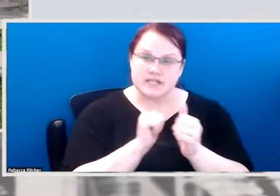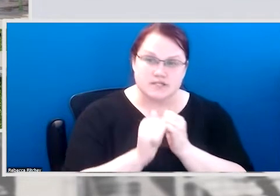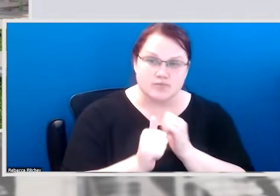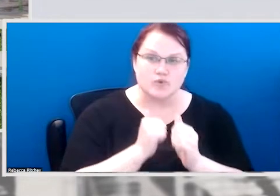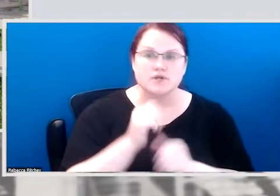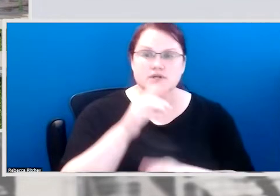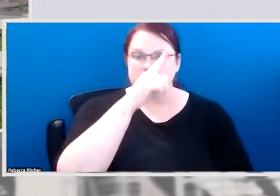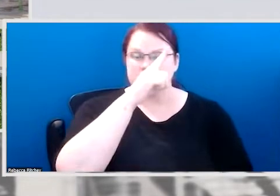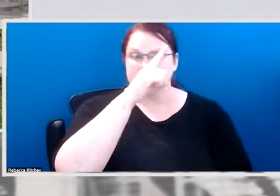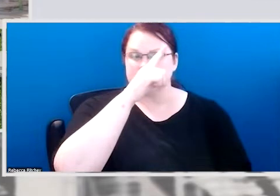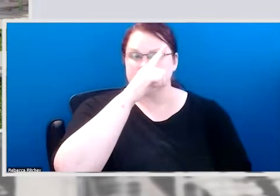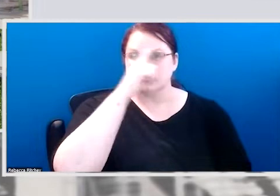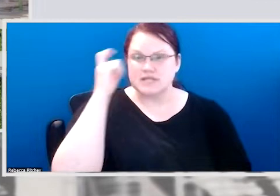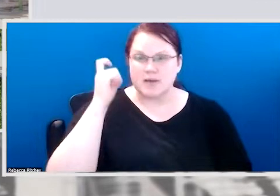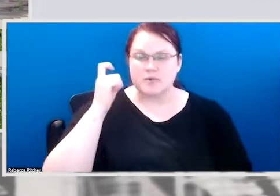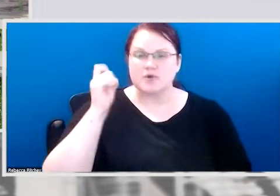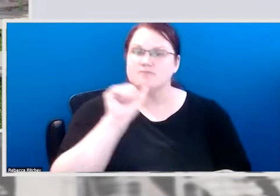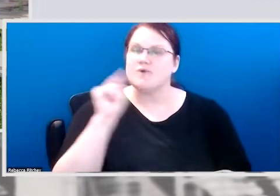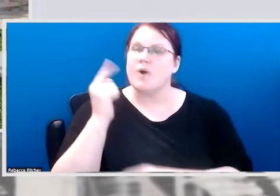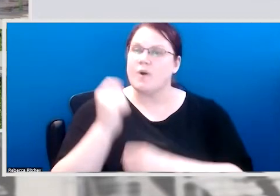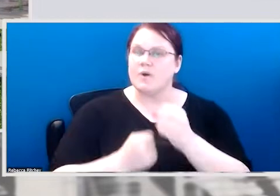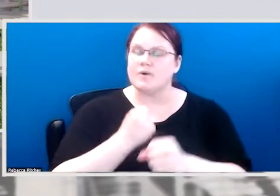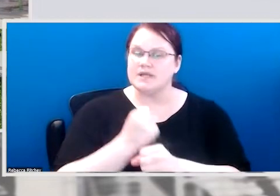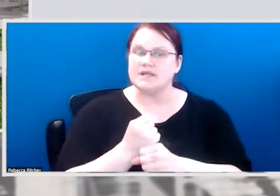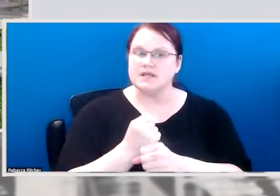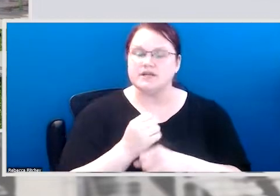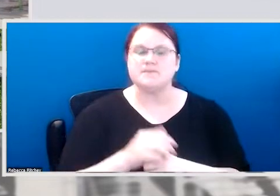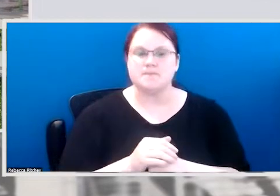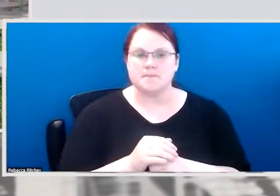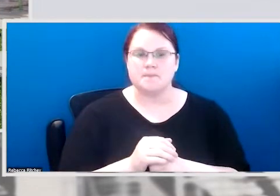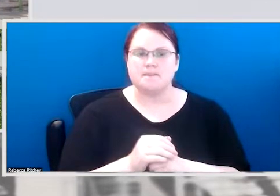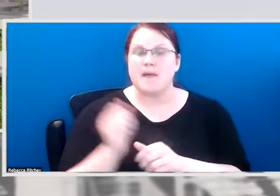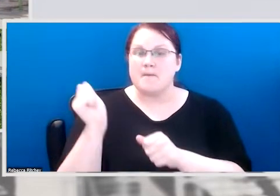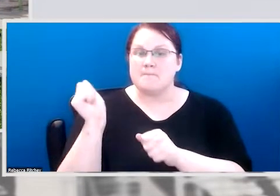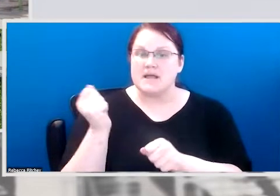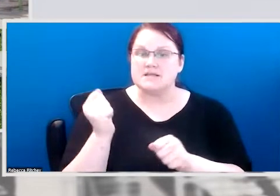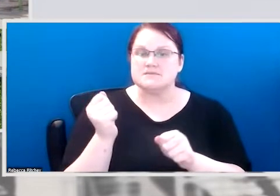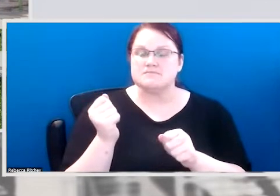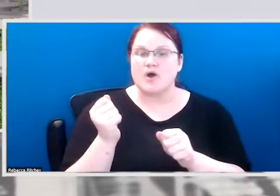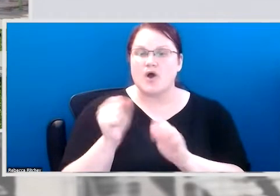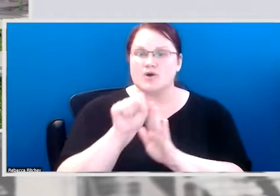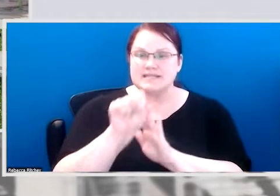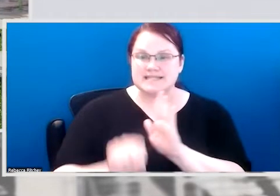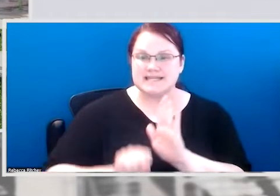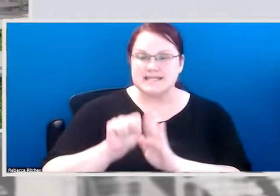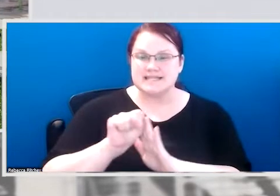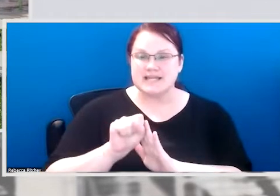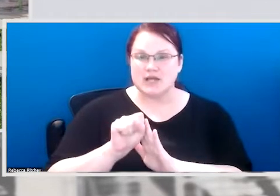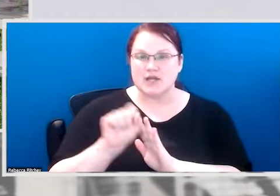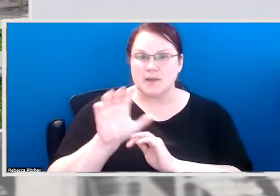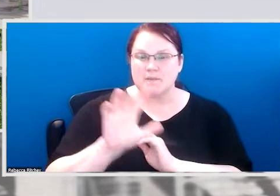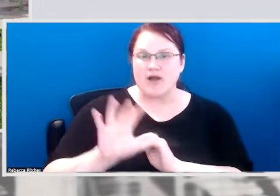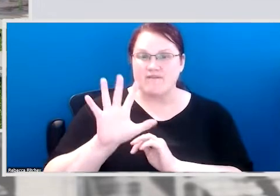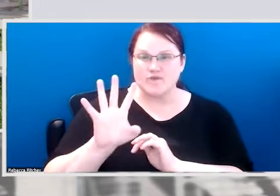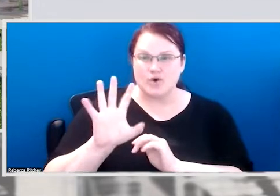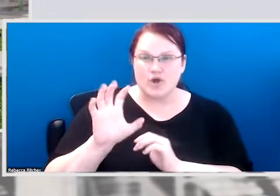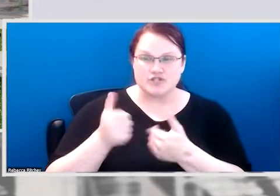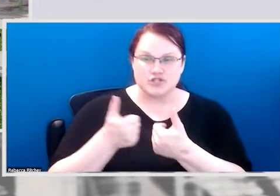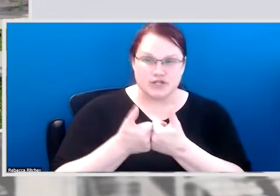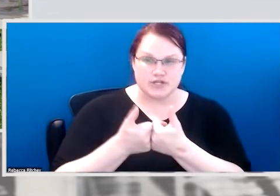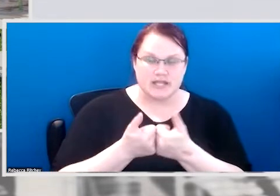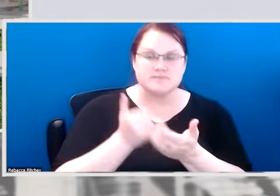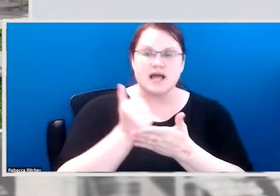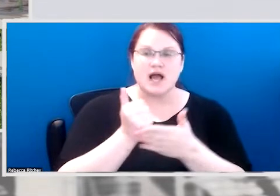summer, year-round city sports leagues. In baseball season, we'll be playing over 400 games that we're helping to organize